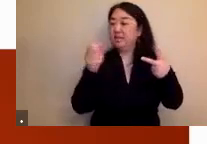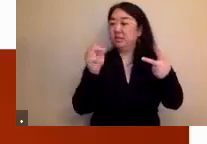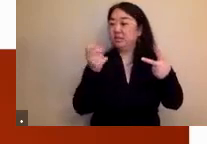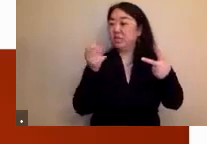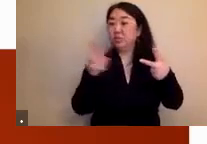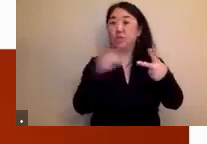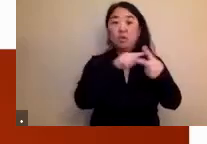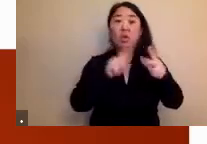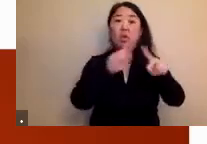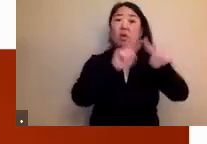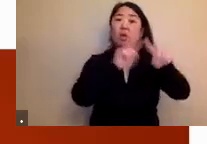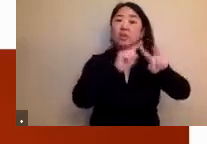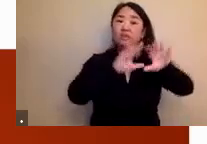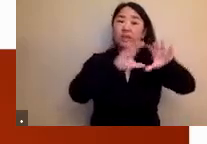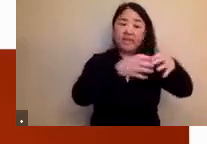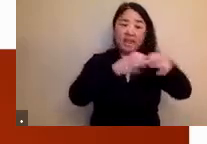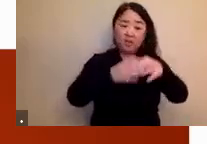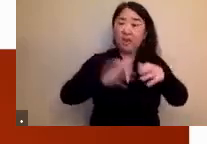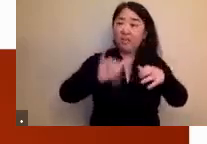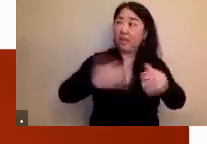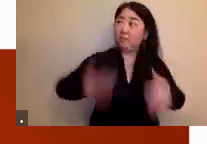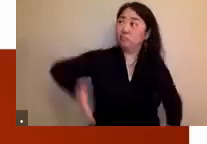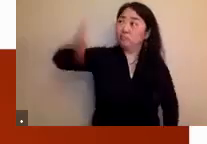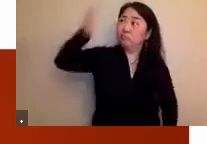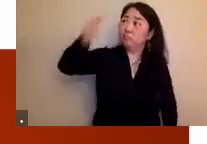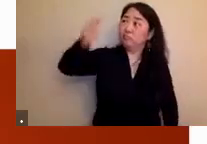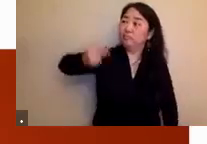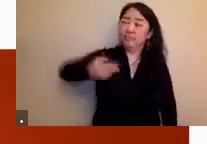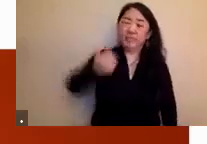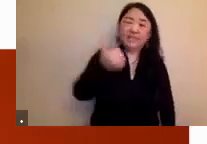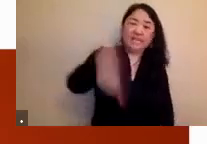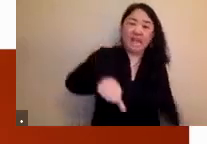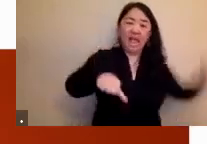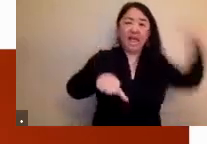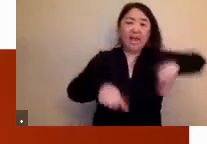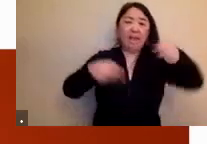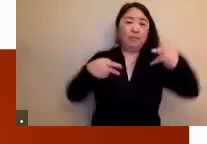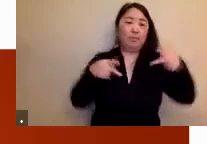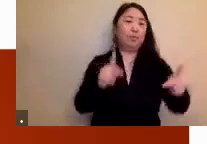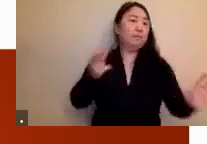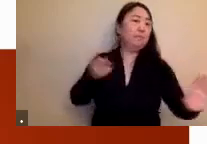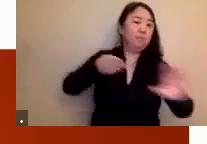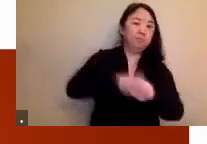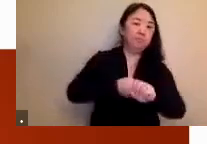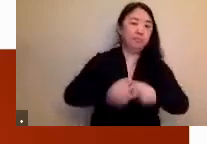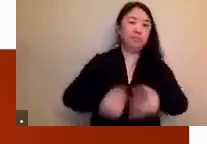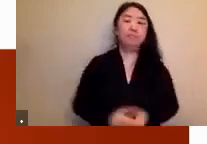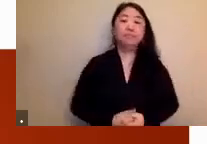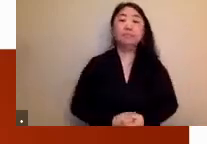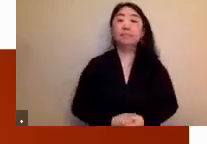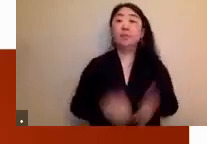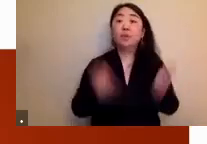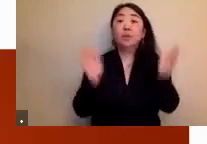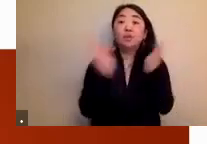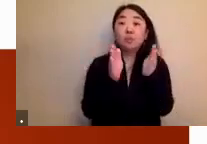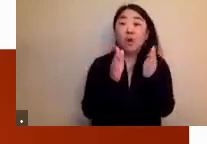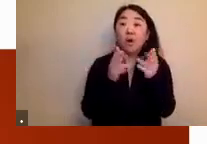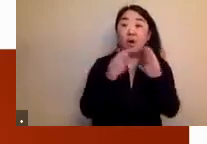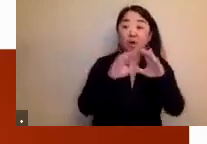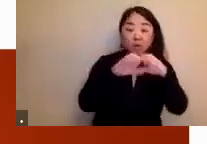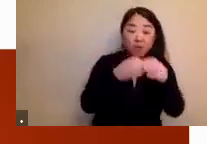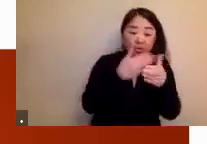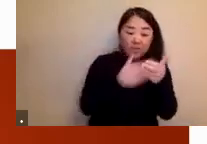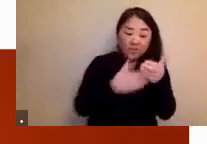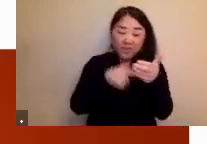categories that have been historically denied opportunities to participate. There's a small portion of the Disadvantaged